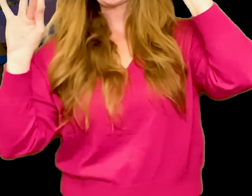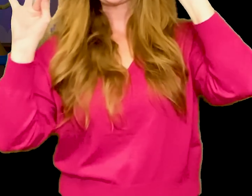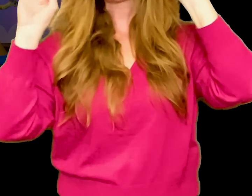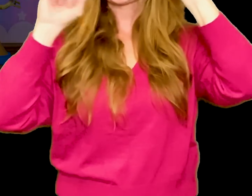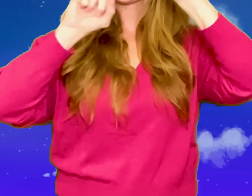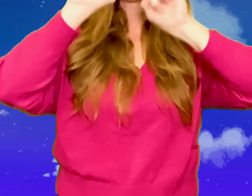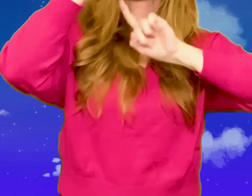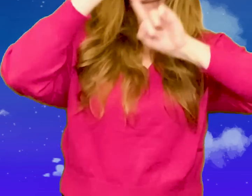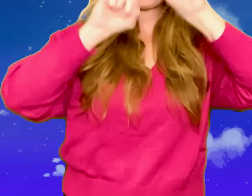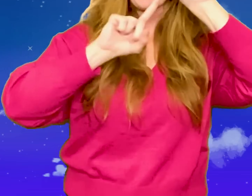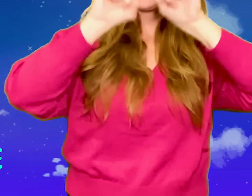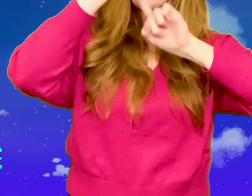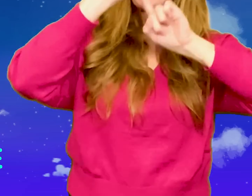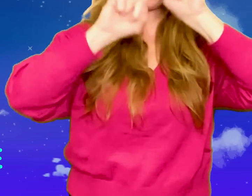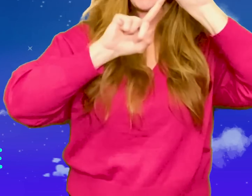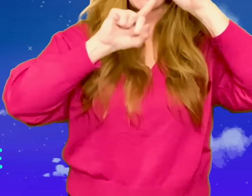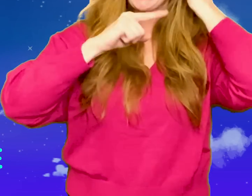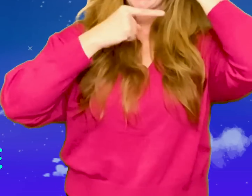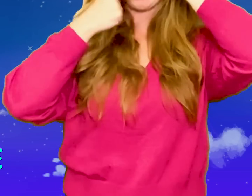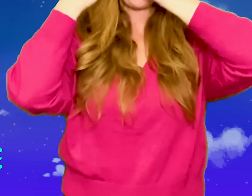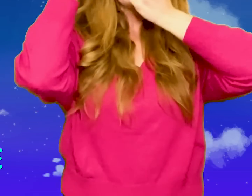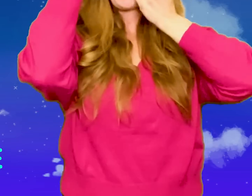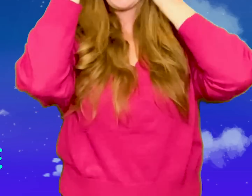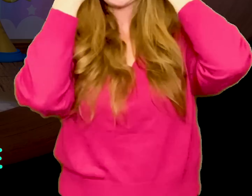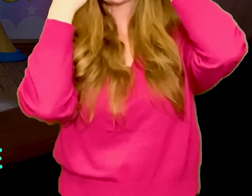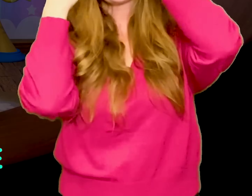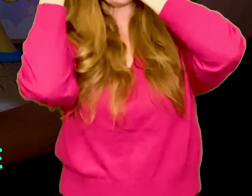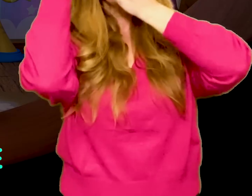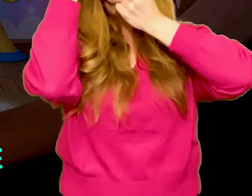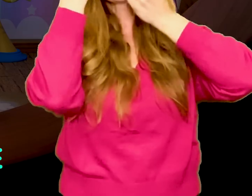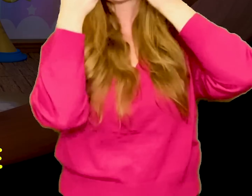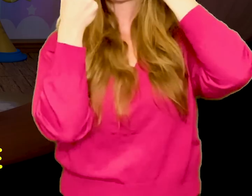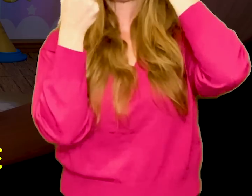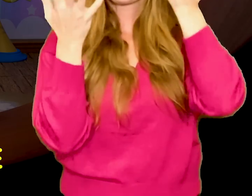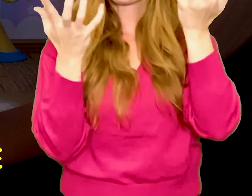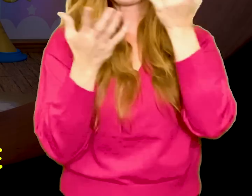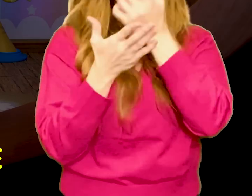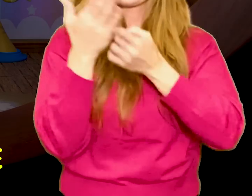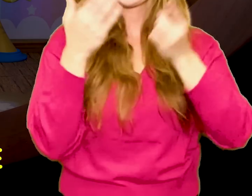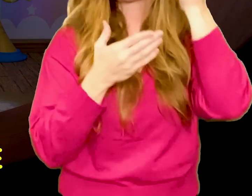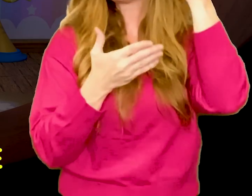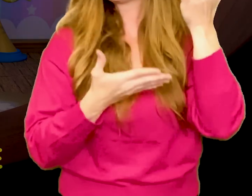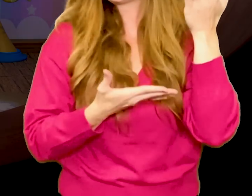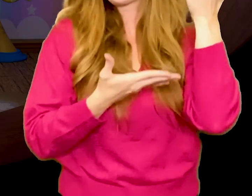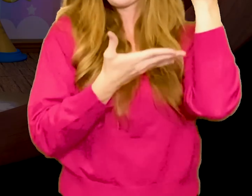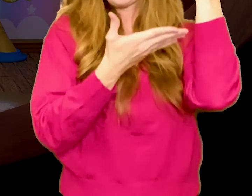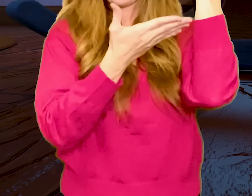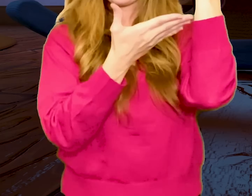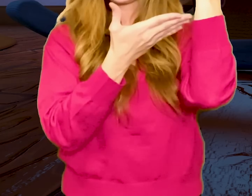us star how I wonder what you